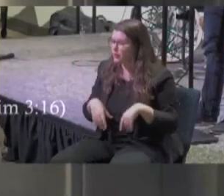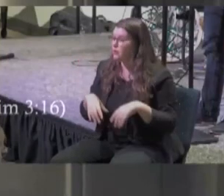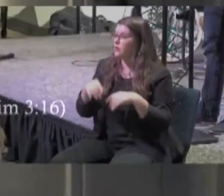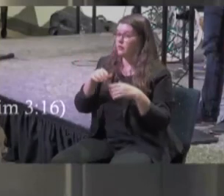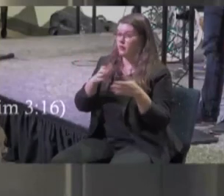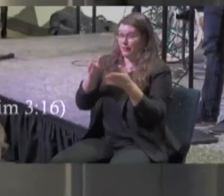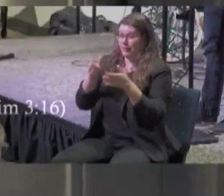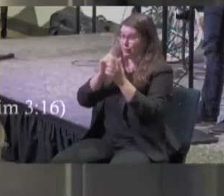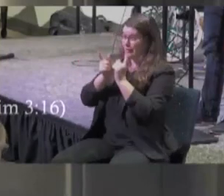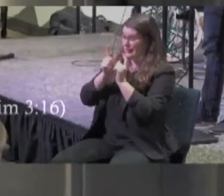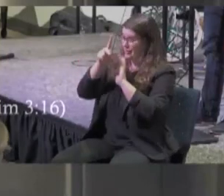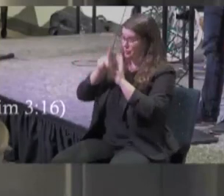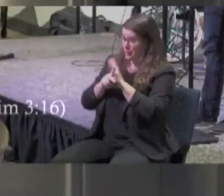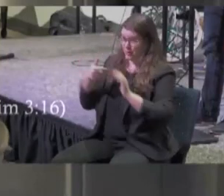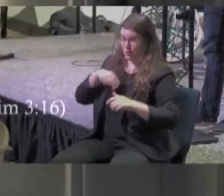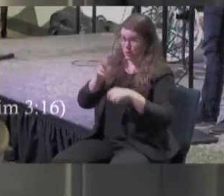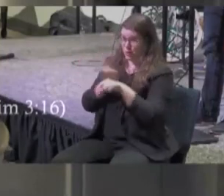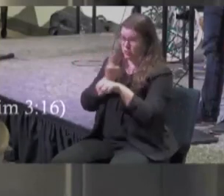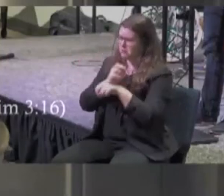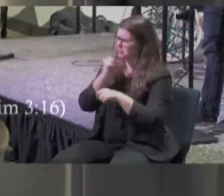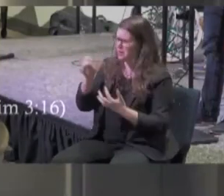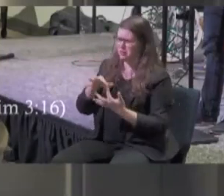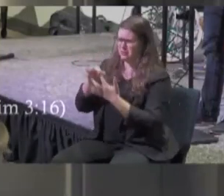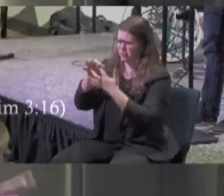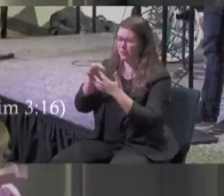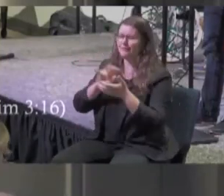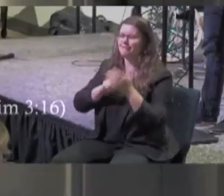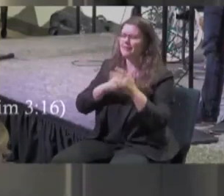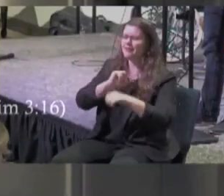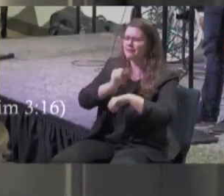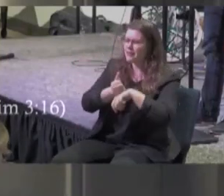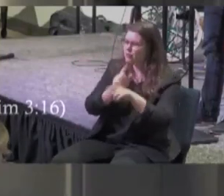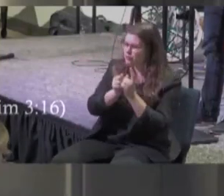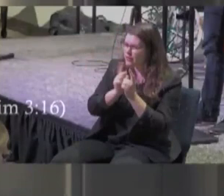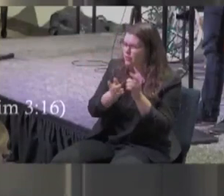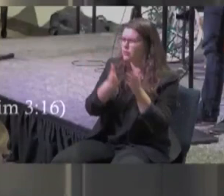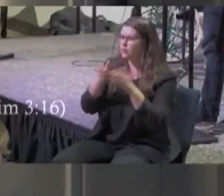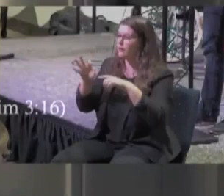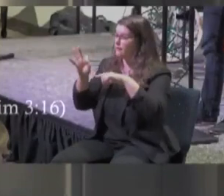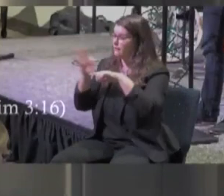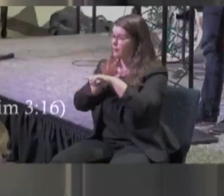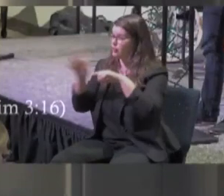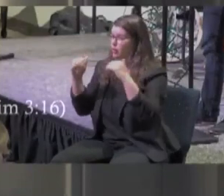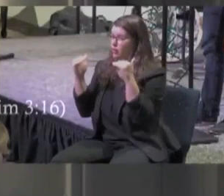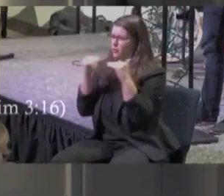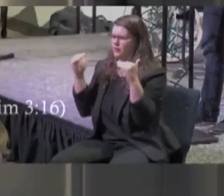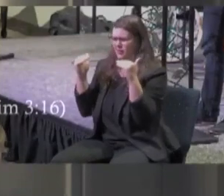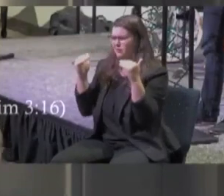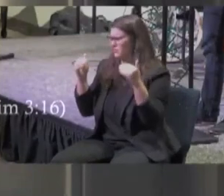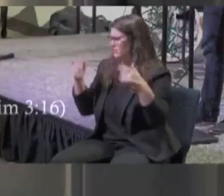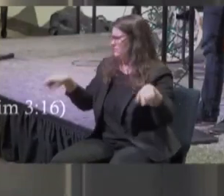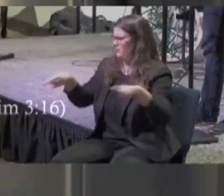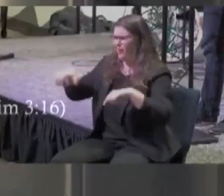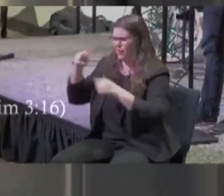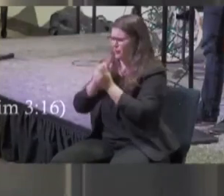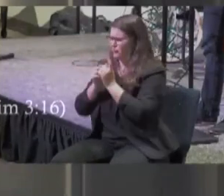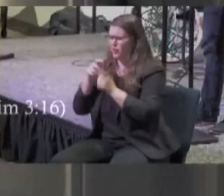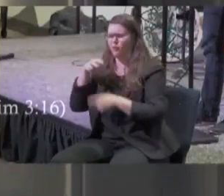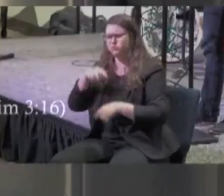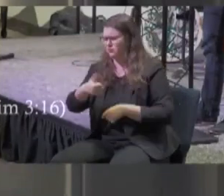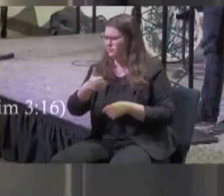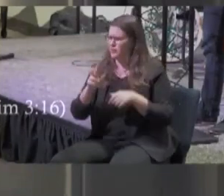special either. Our meaning-based translation and functional equivalence are actually rather obvious to translators in most other fields.